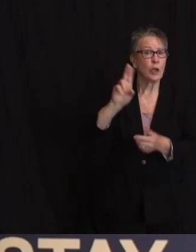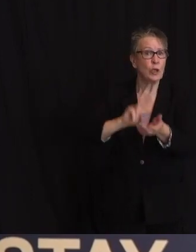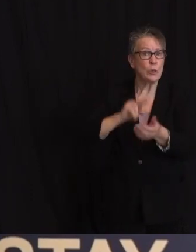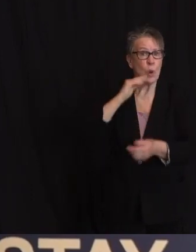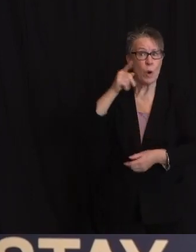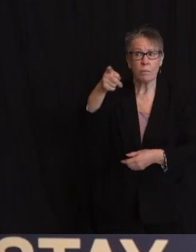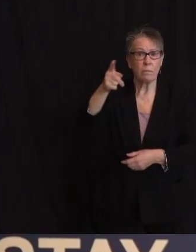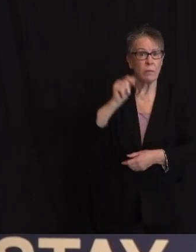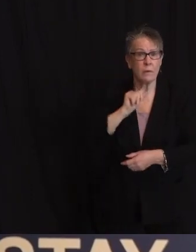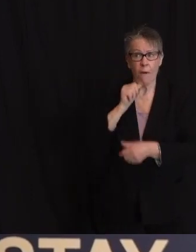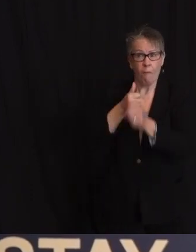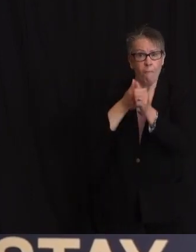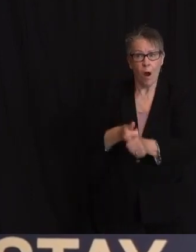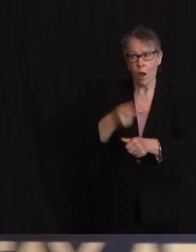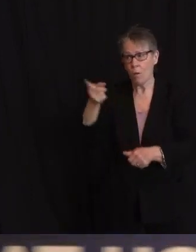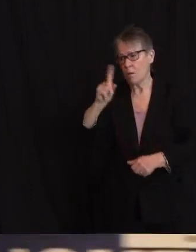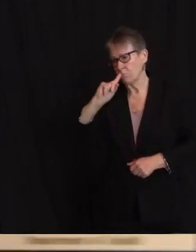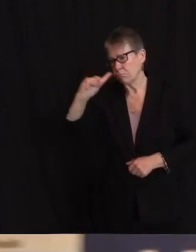With that,